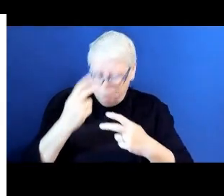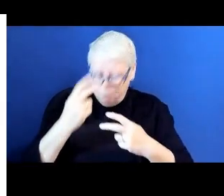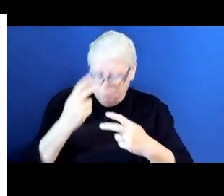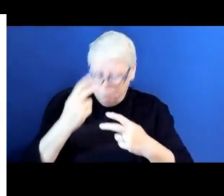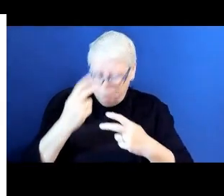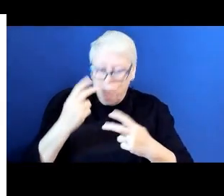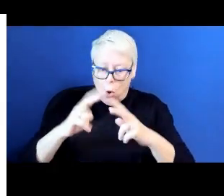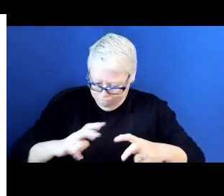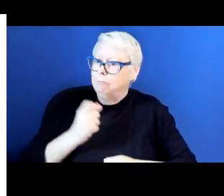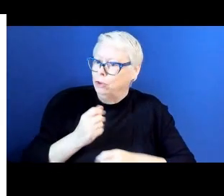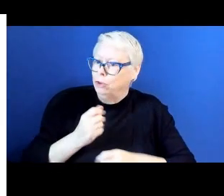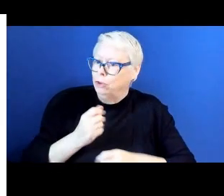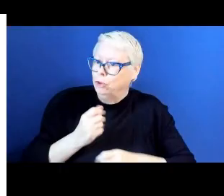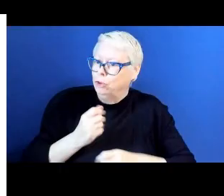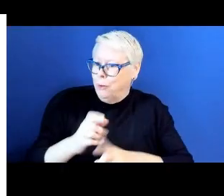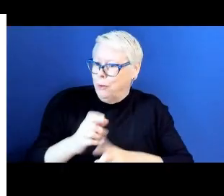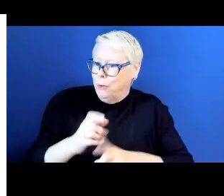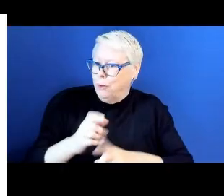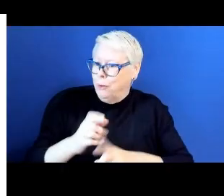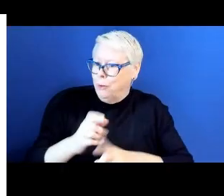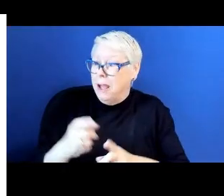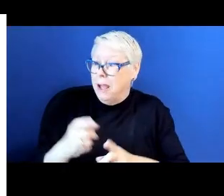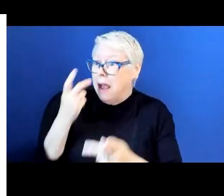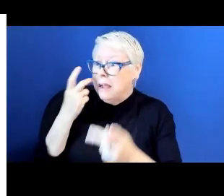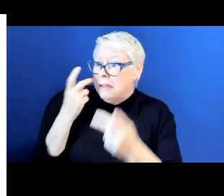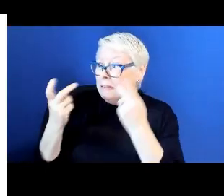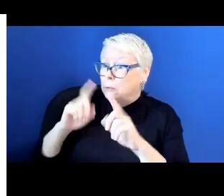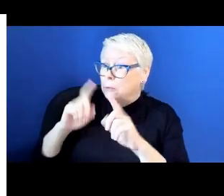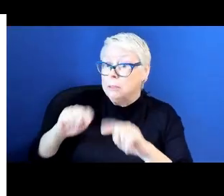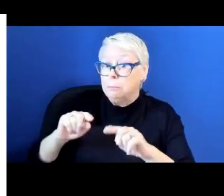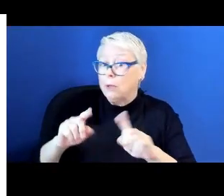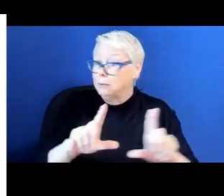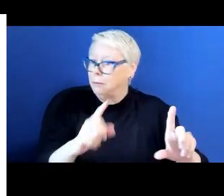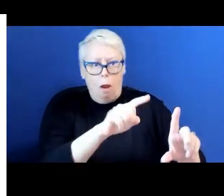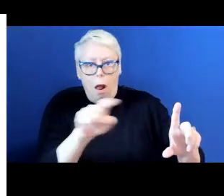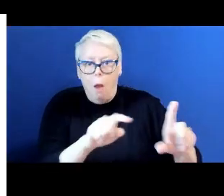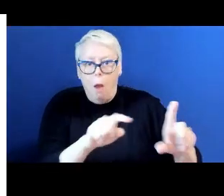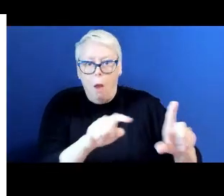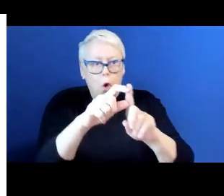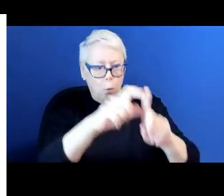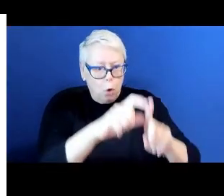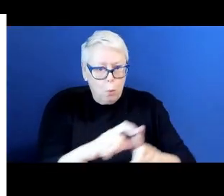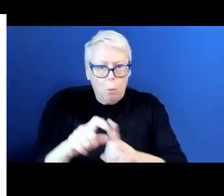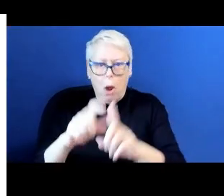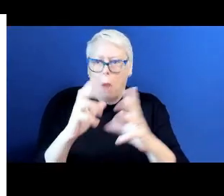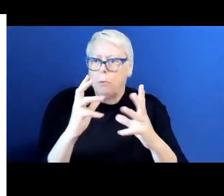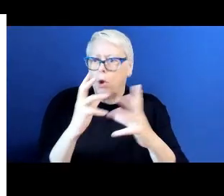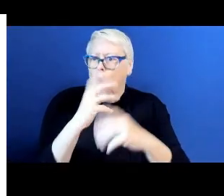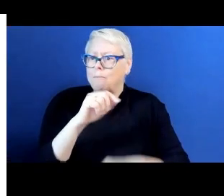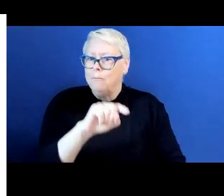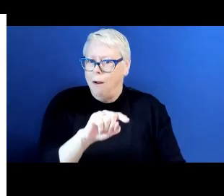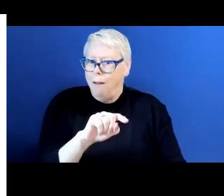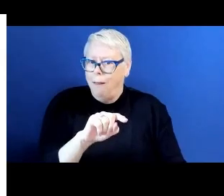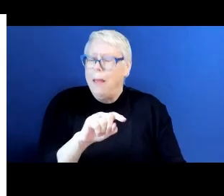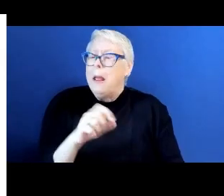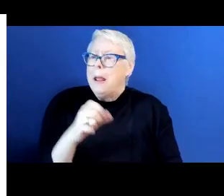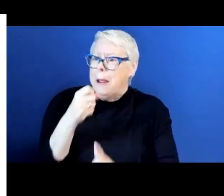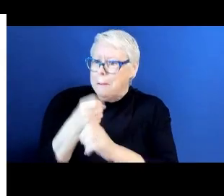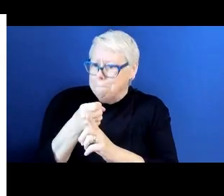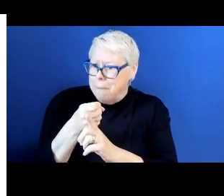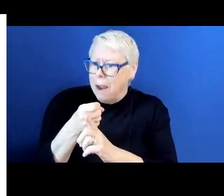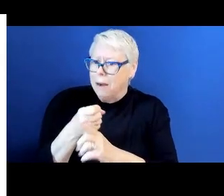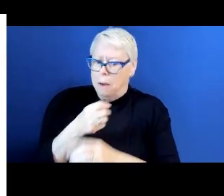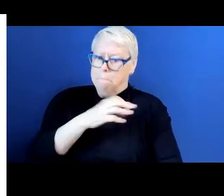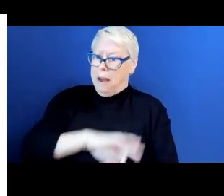And I see already responses coming, and they are beautiful. What impact does access to benefits have on people? It's